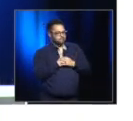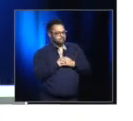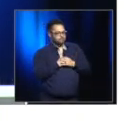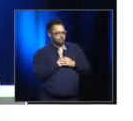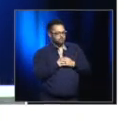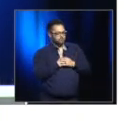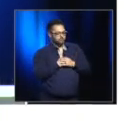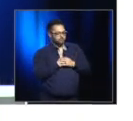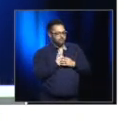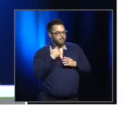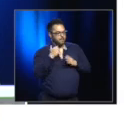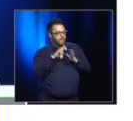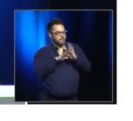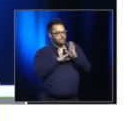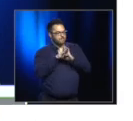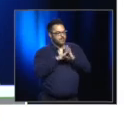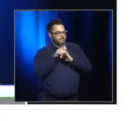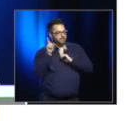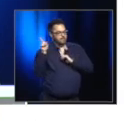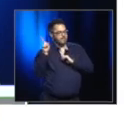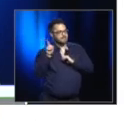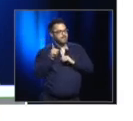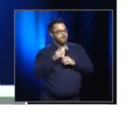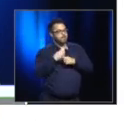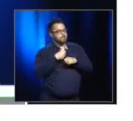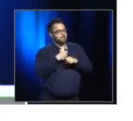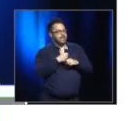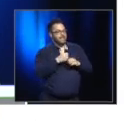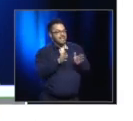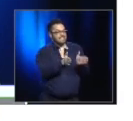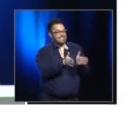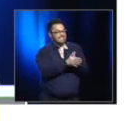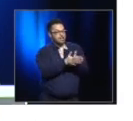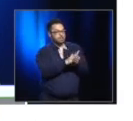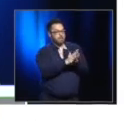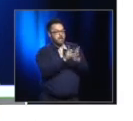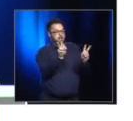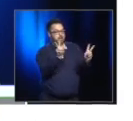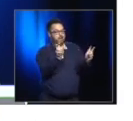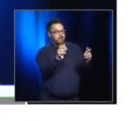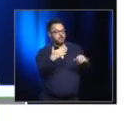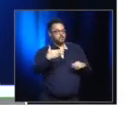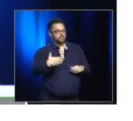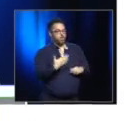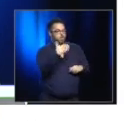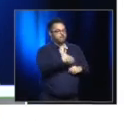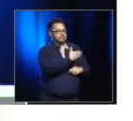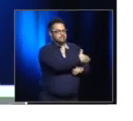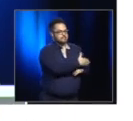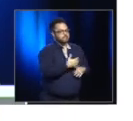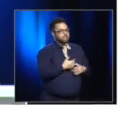basically turning seals into dolphins. He's putting active sonar tags on the seals so that they